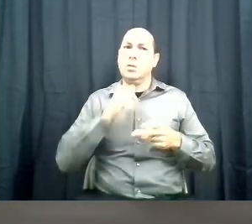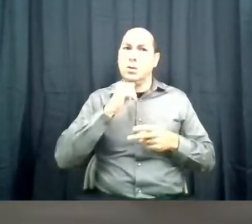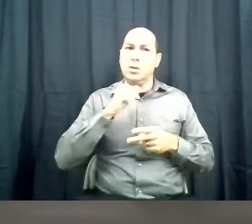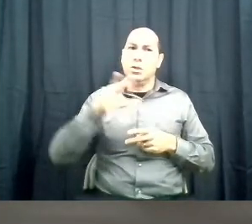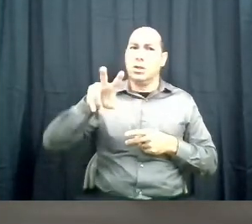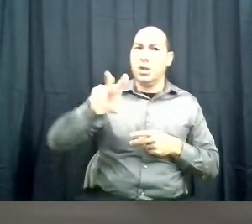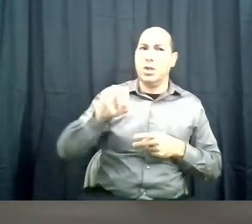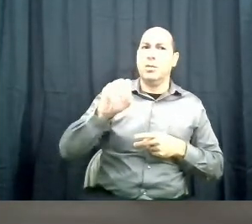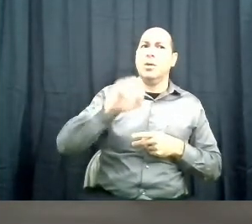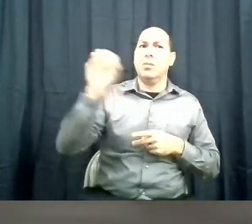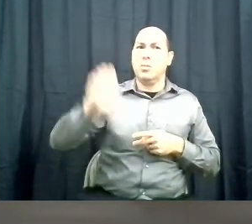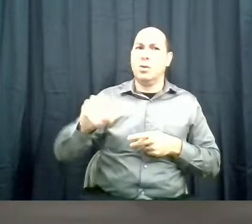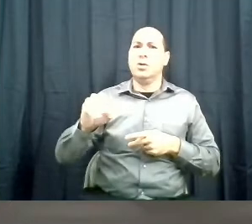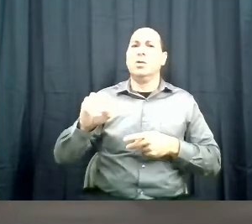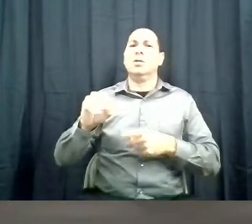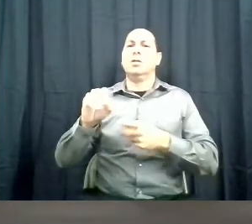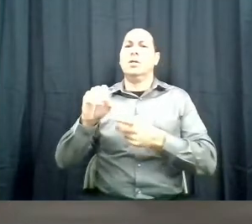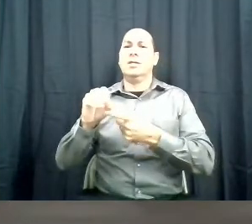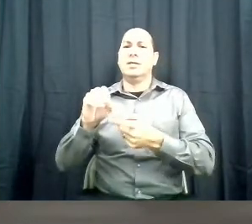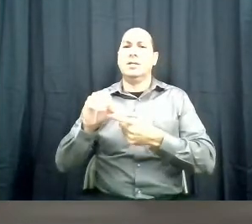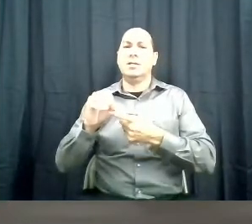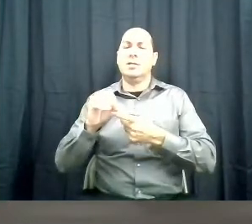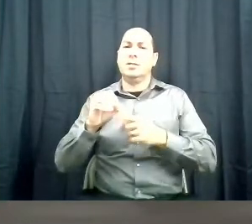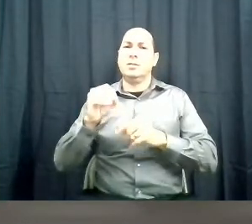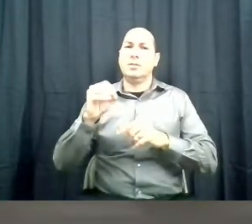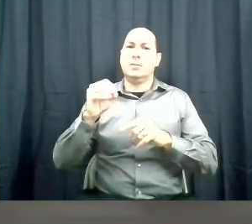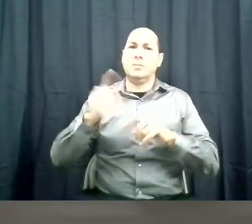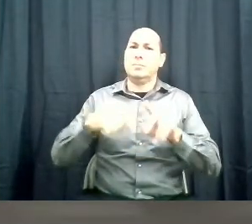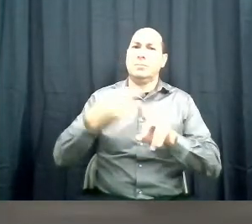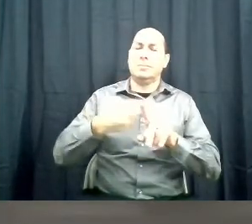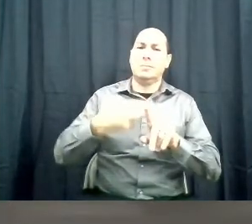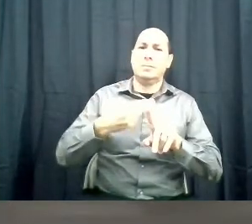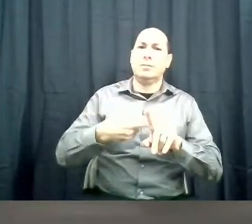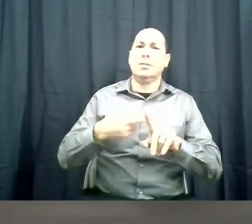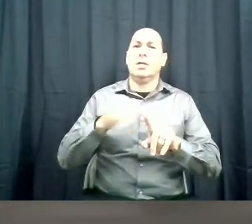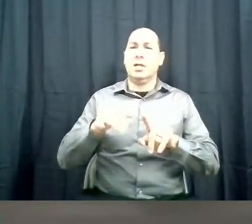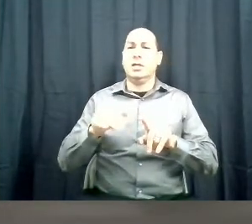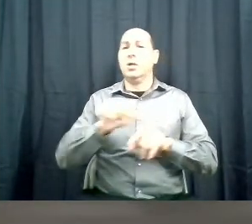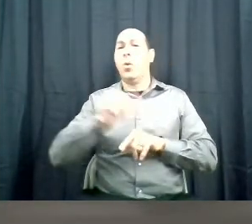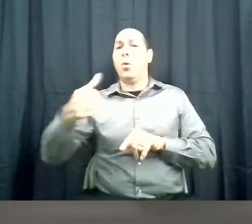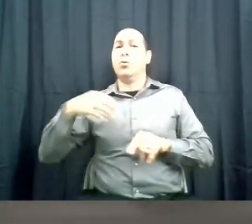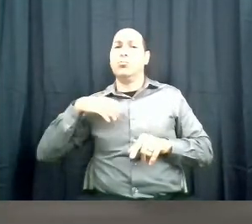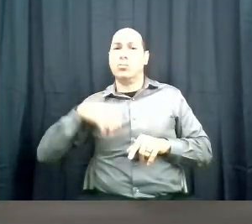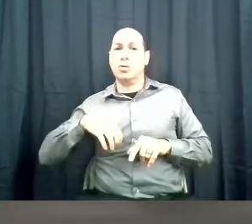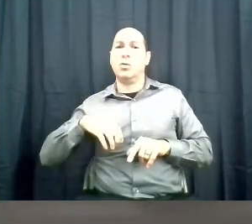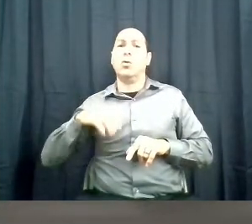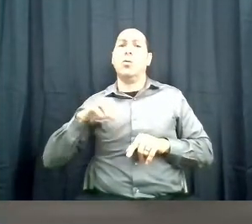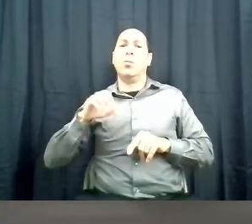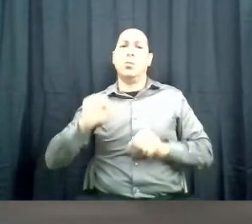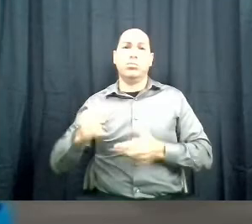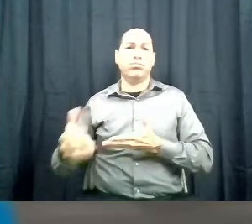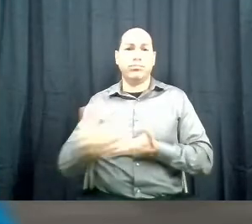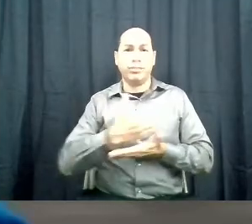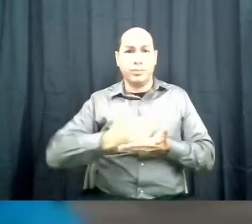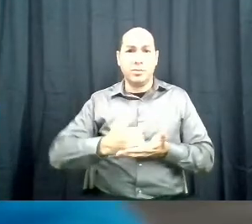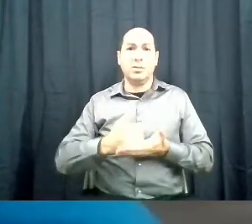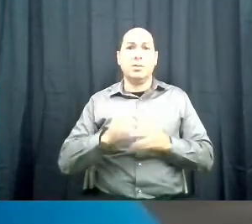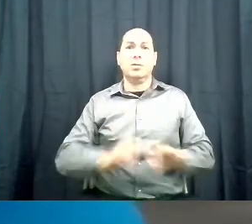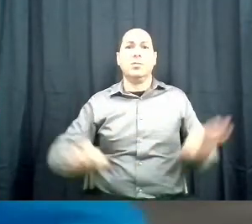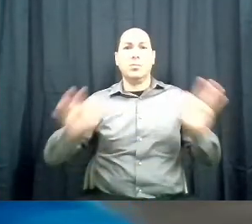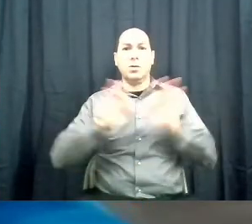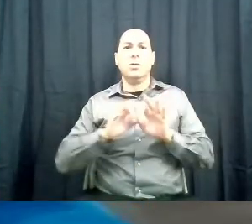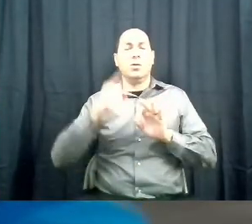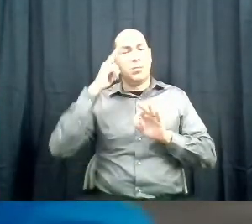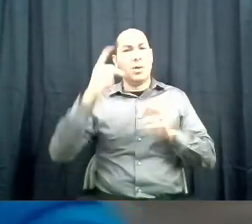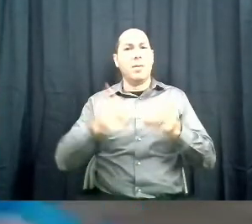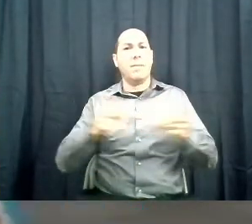in vacancy or non-rentable status. And this additional revenue that could be generated is extremely important if proper investment and management could be